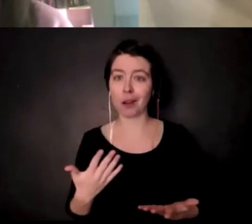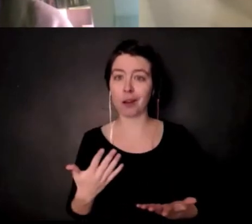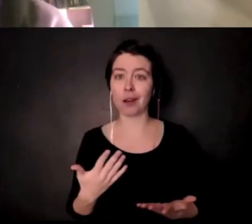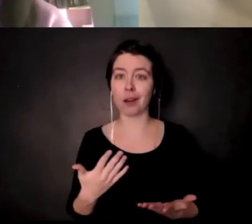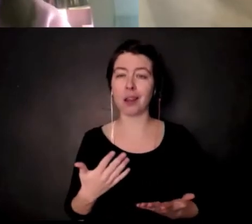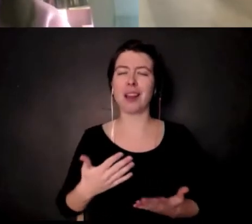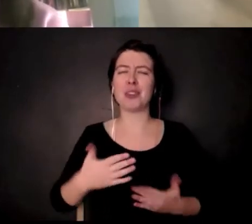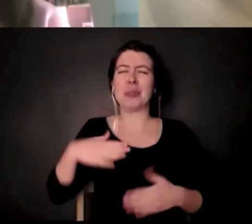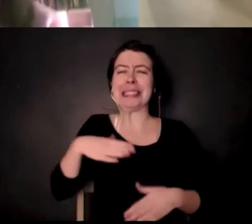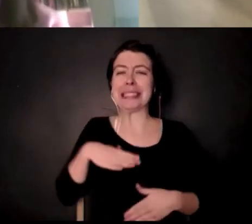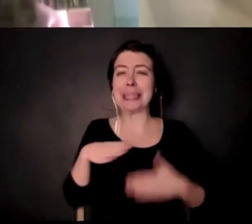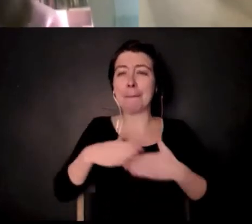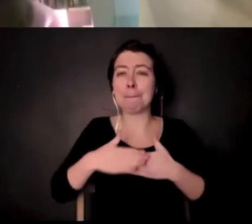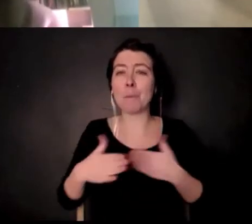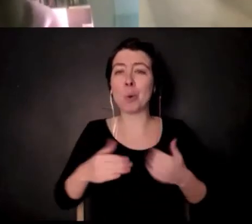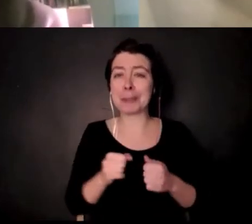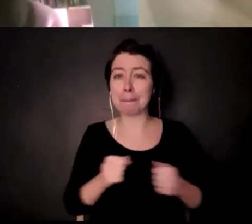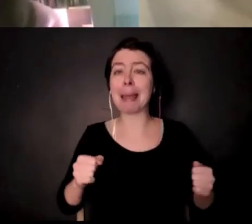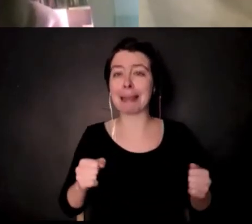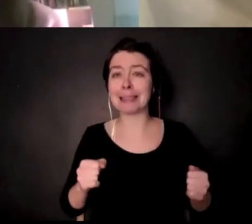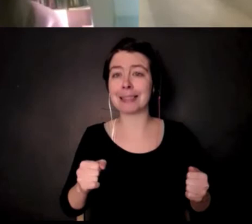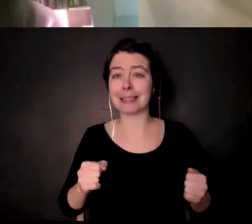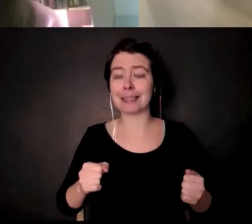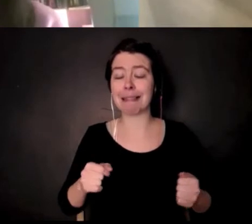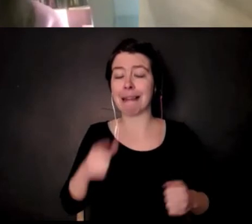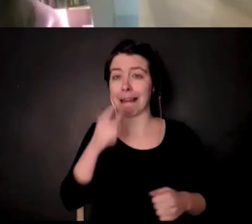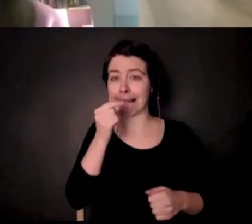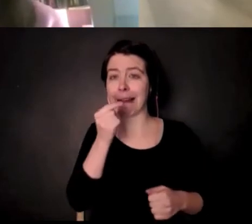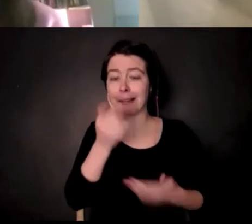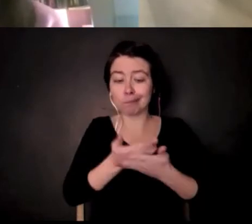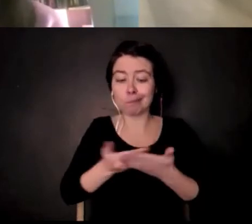We're all floating in this moment of